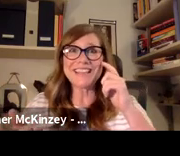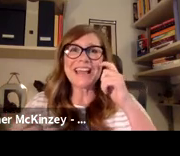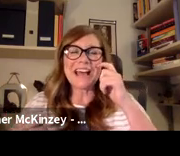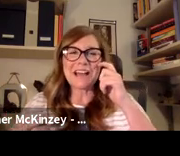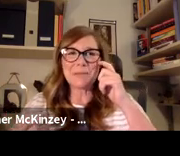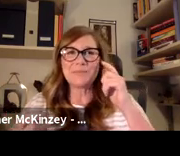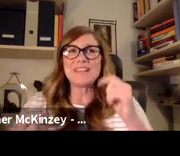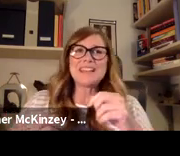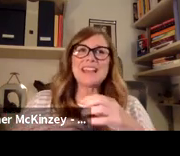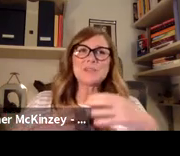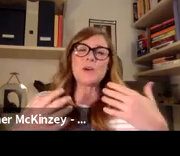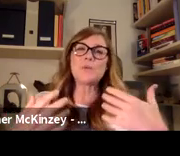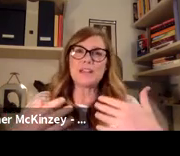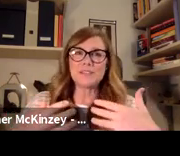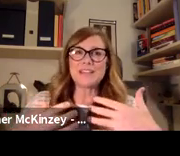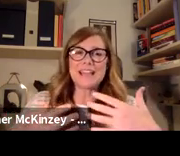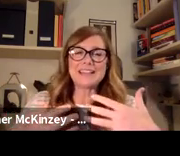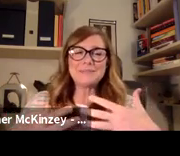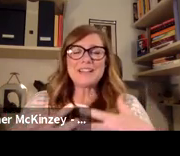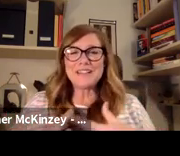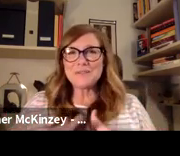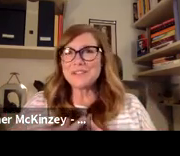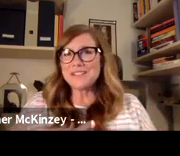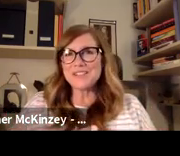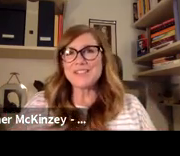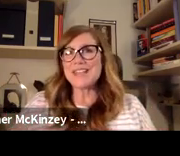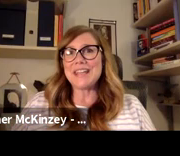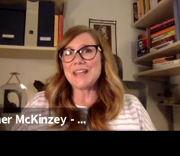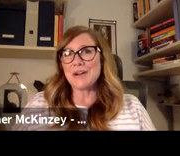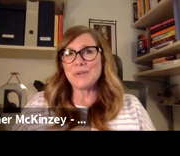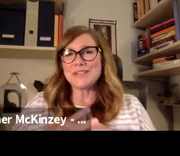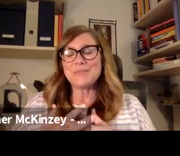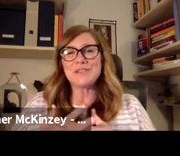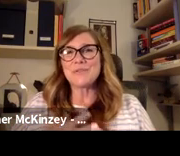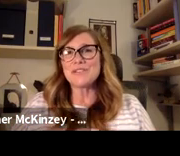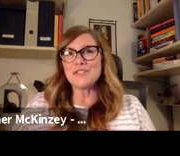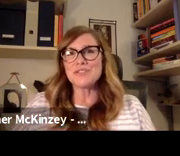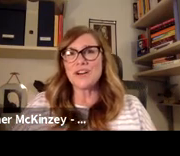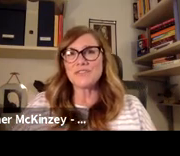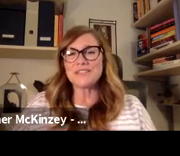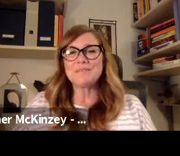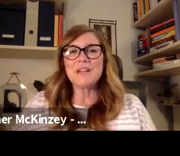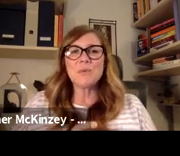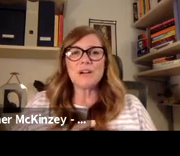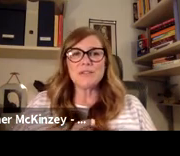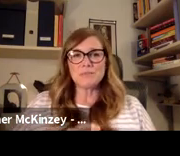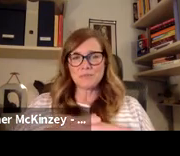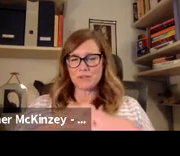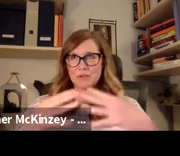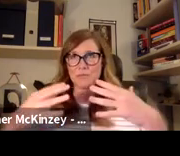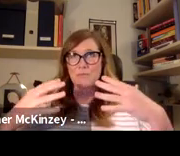around. That's one way of looking at it. Another one is the CEO. That's a metaphor that's used often,